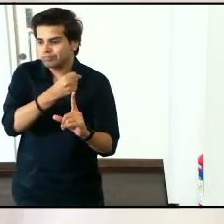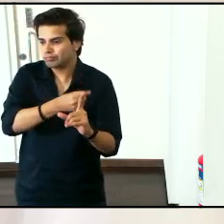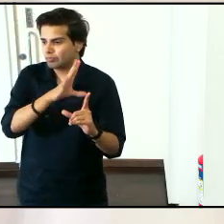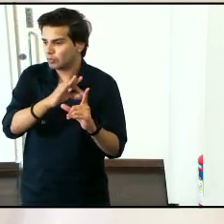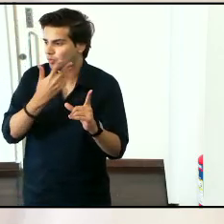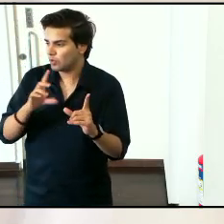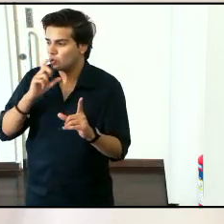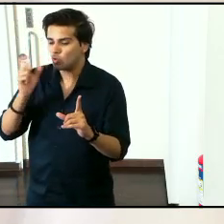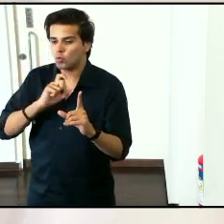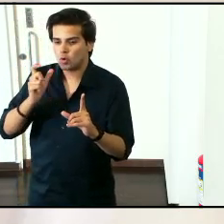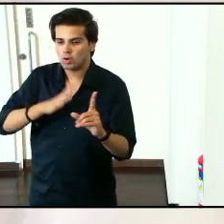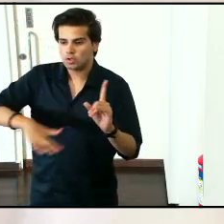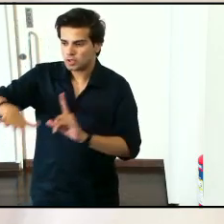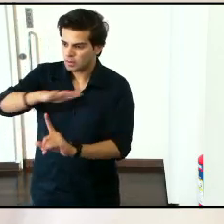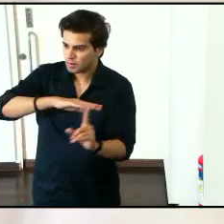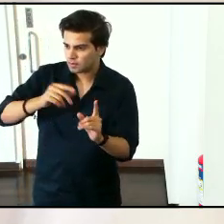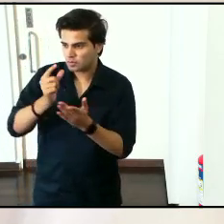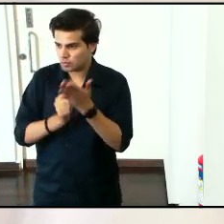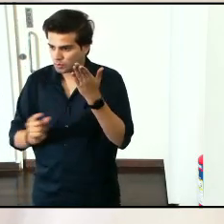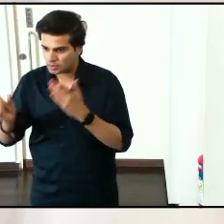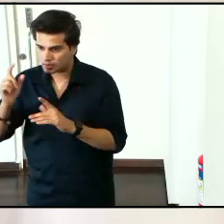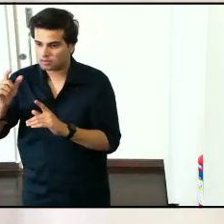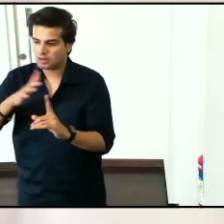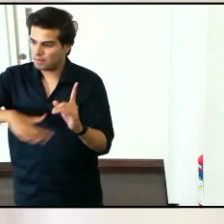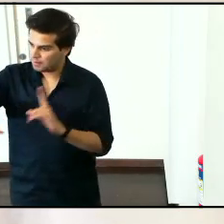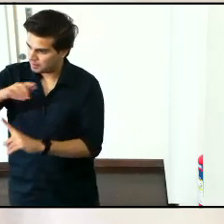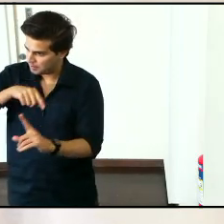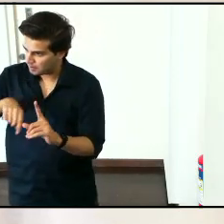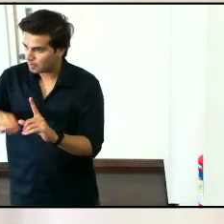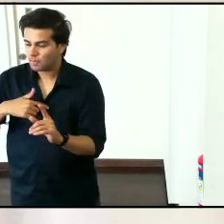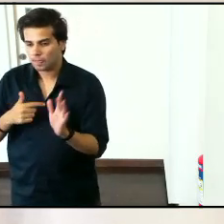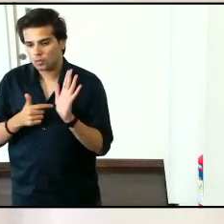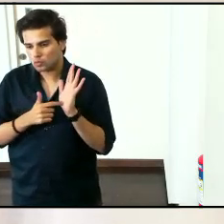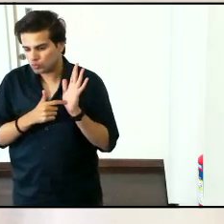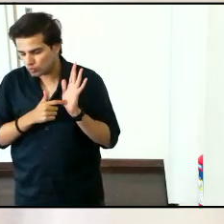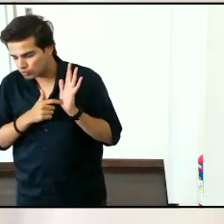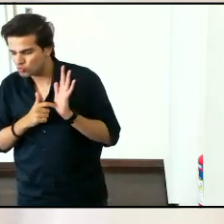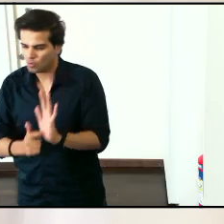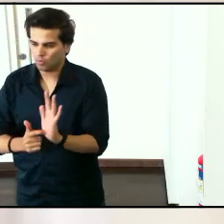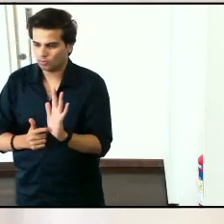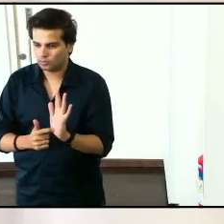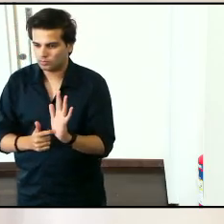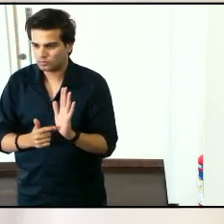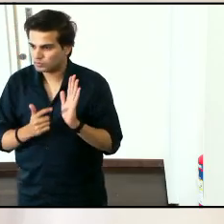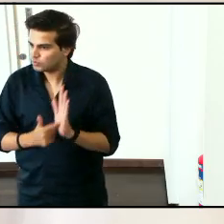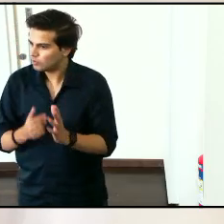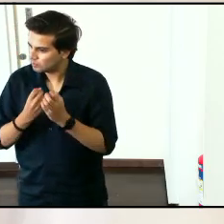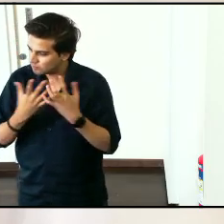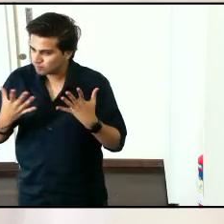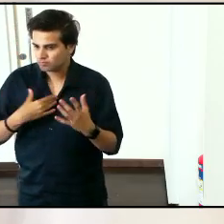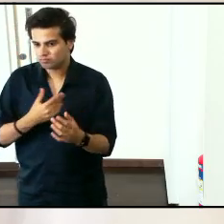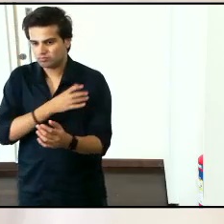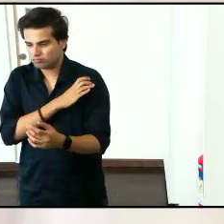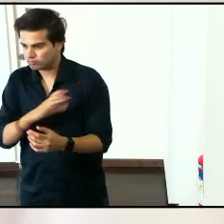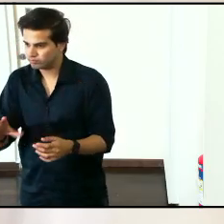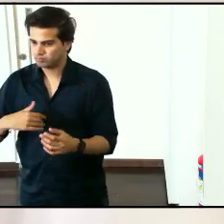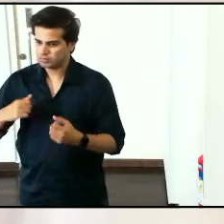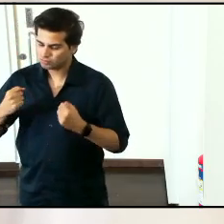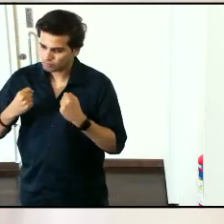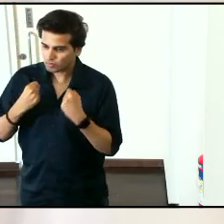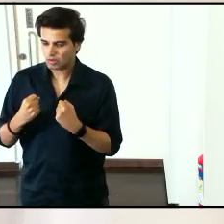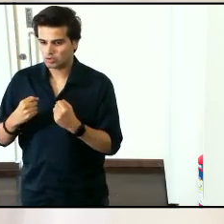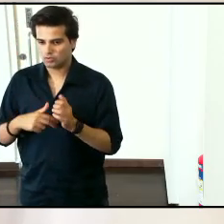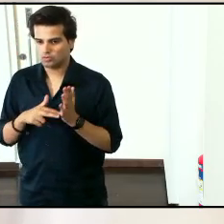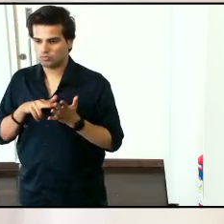college campuses and university campuses have shown enormous amount of courage and resilience